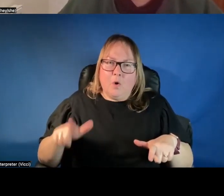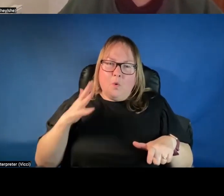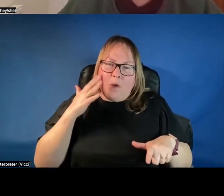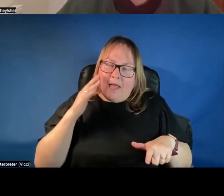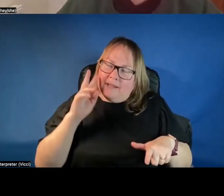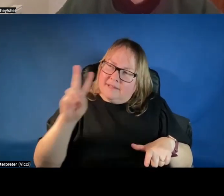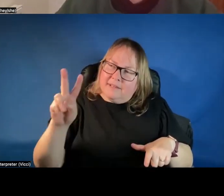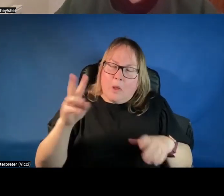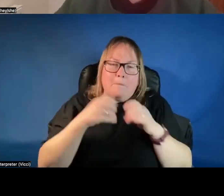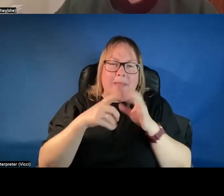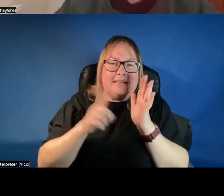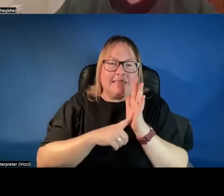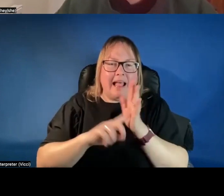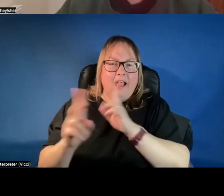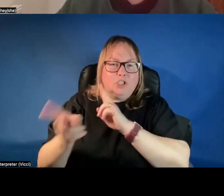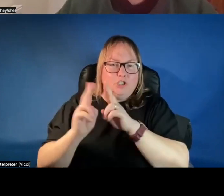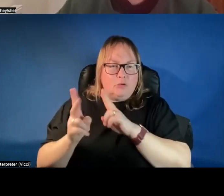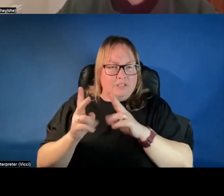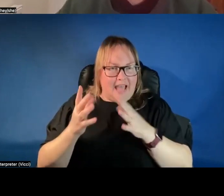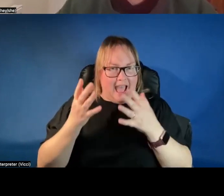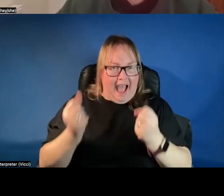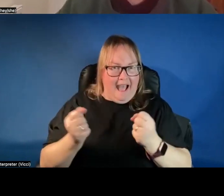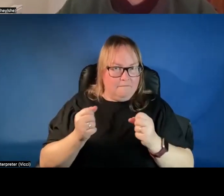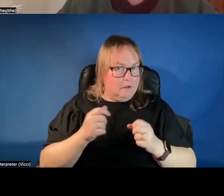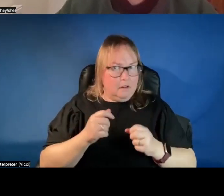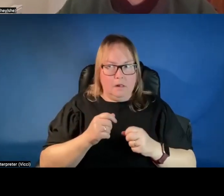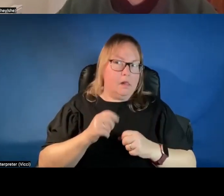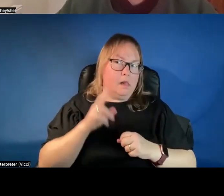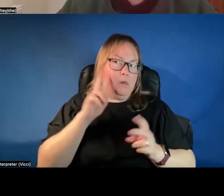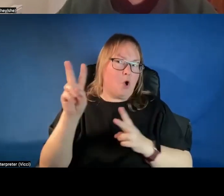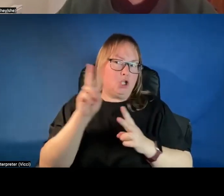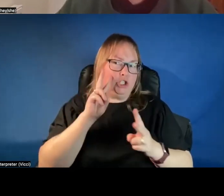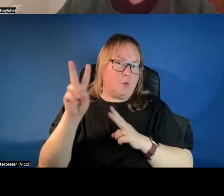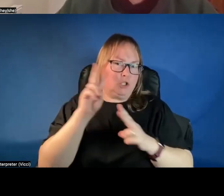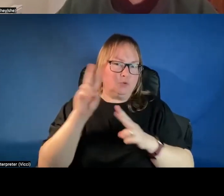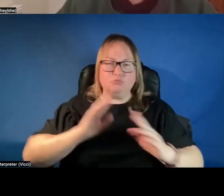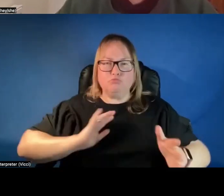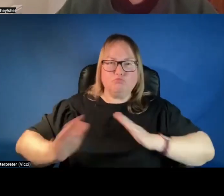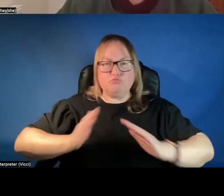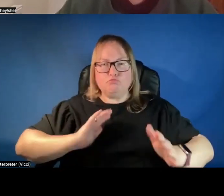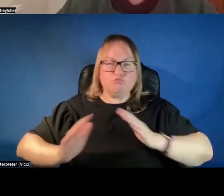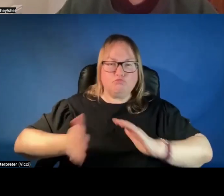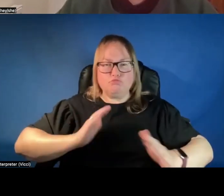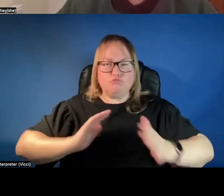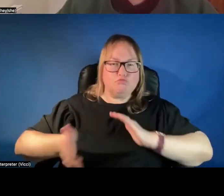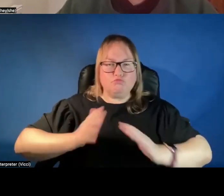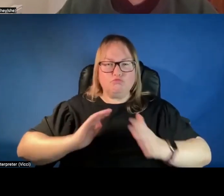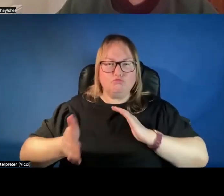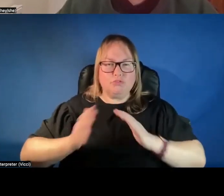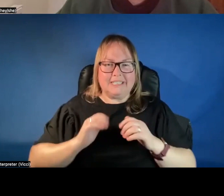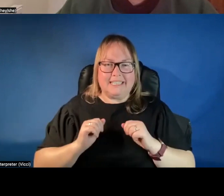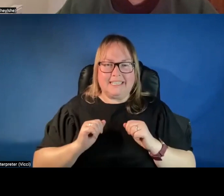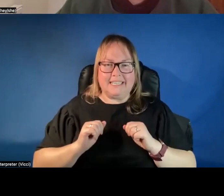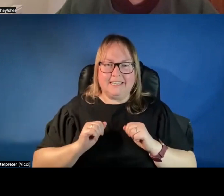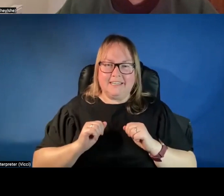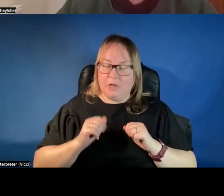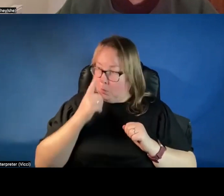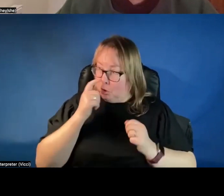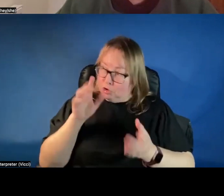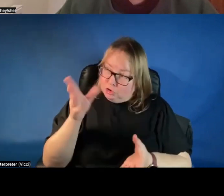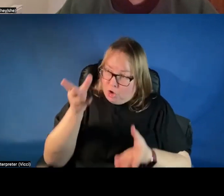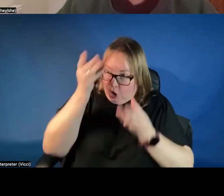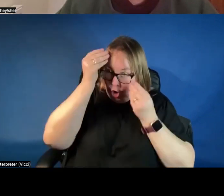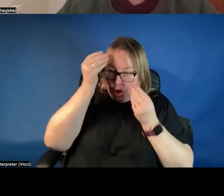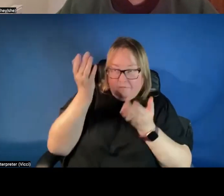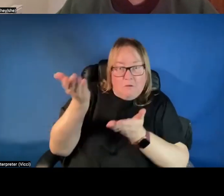interpreters that are in our peripheral vision have been, you know, signing this probably for us, and maybe we can also learn something from